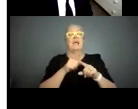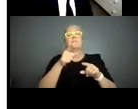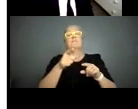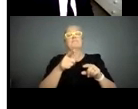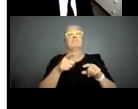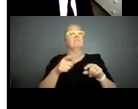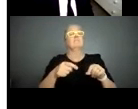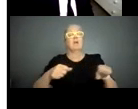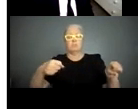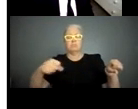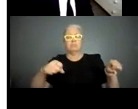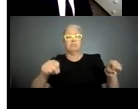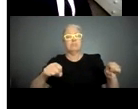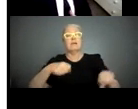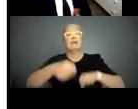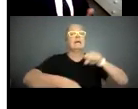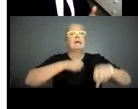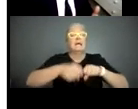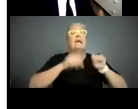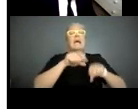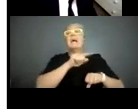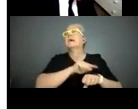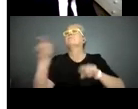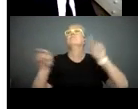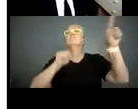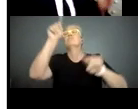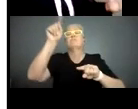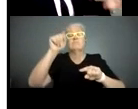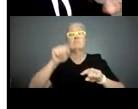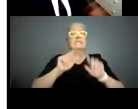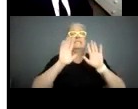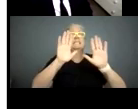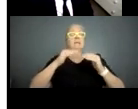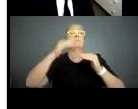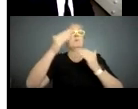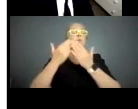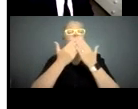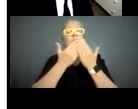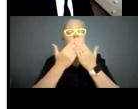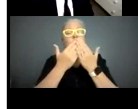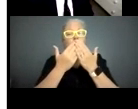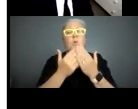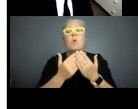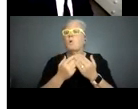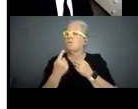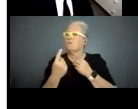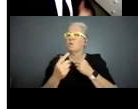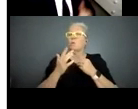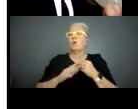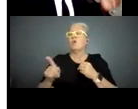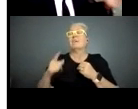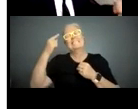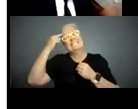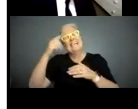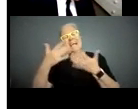can reach 10 times more schools, and they would spend a couple of hours a fortnight with any one child who needed to learn Braille